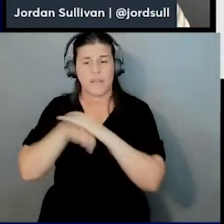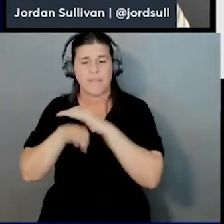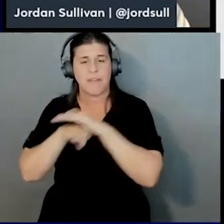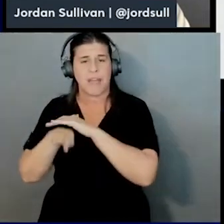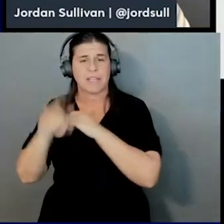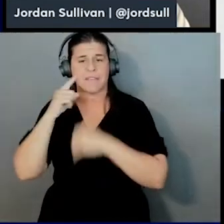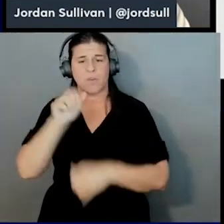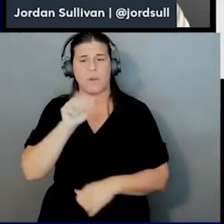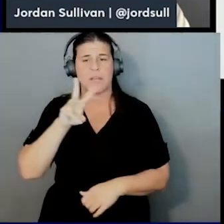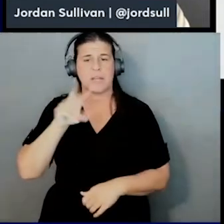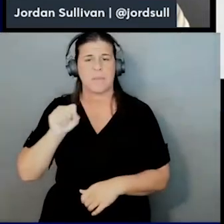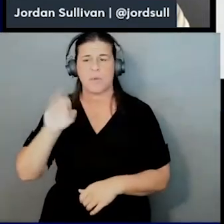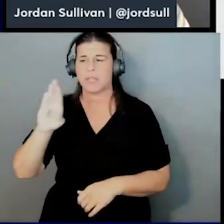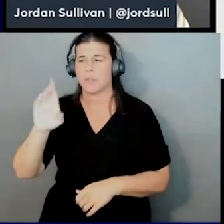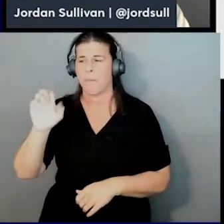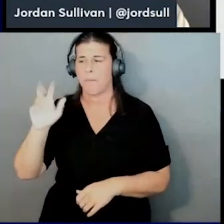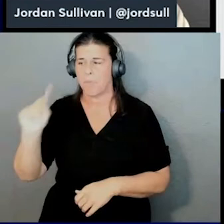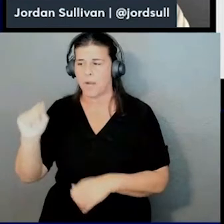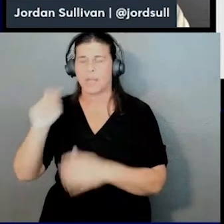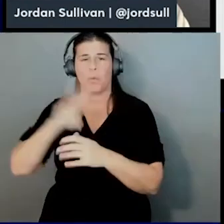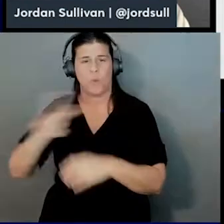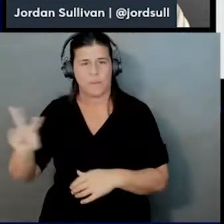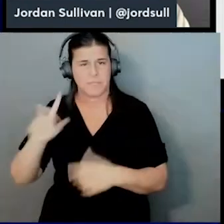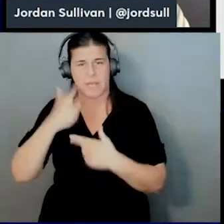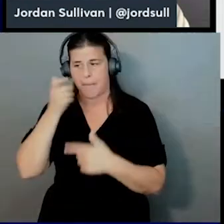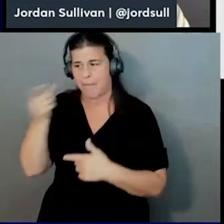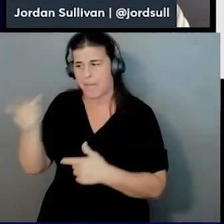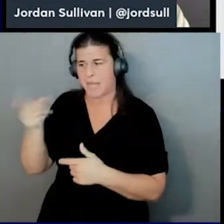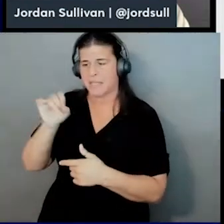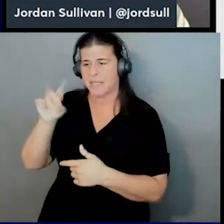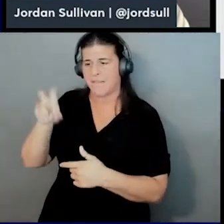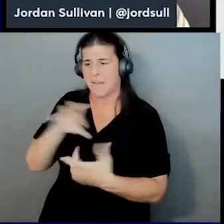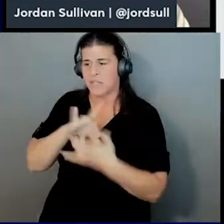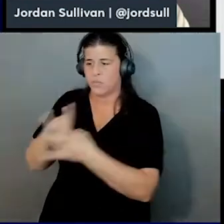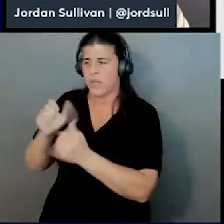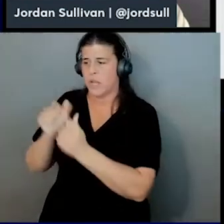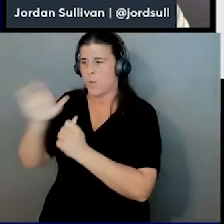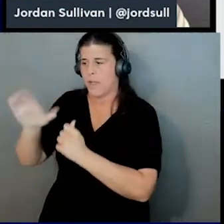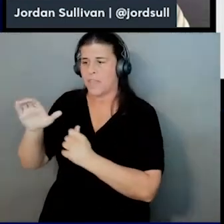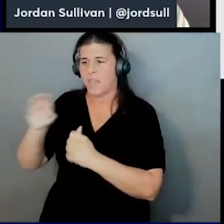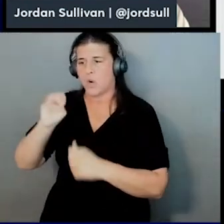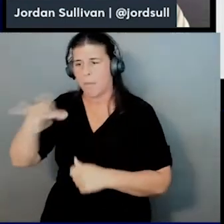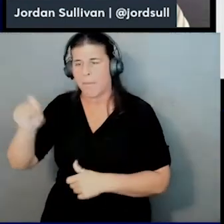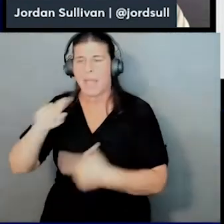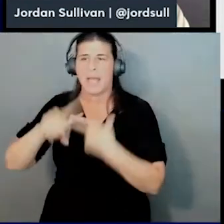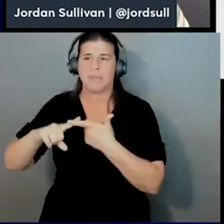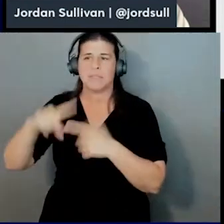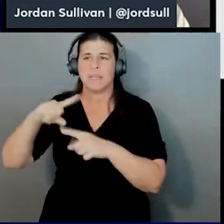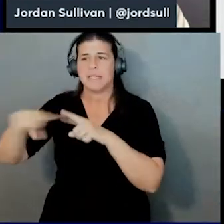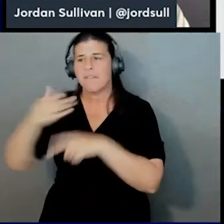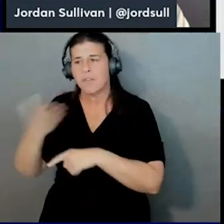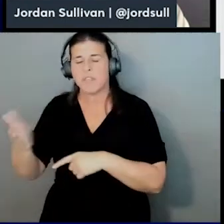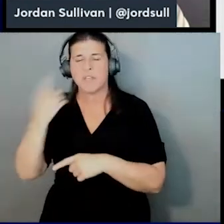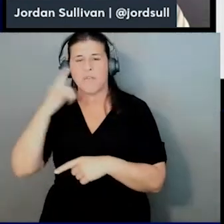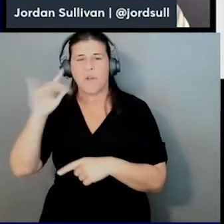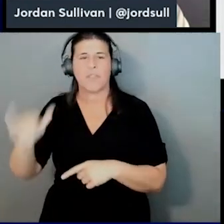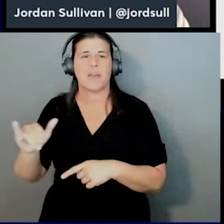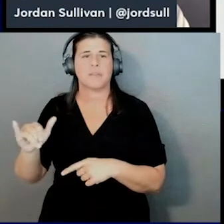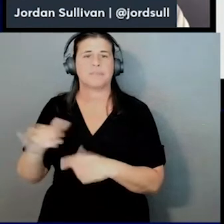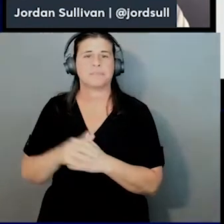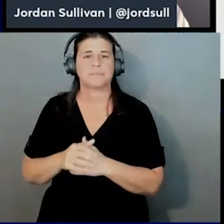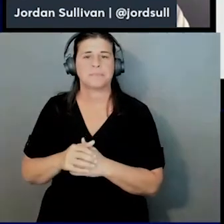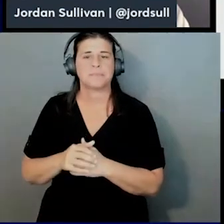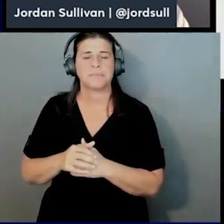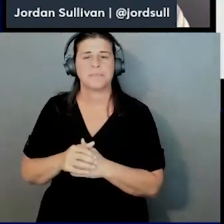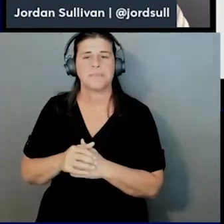Braket website, because devices expose their connectivity maps, error rates, and etc. for the gates and for the